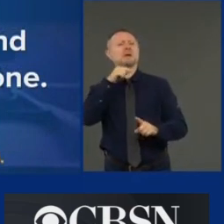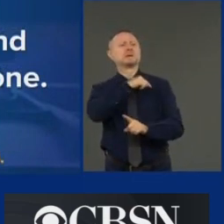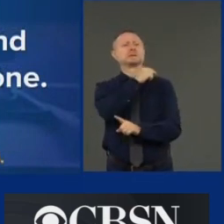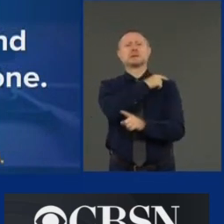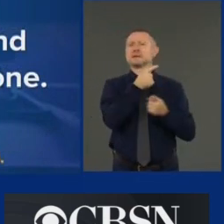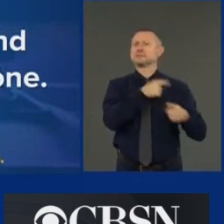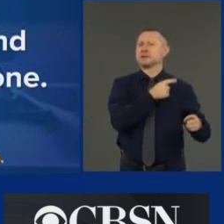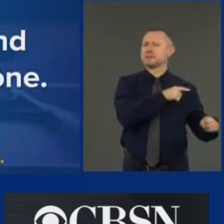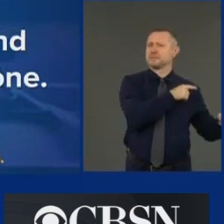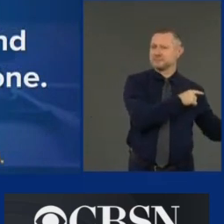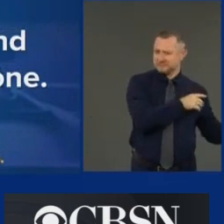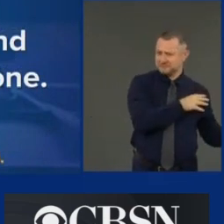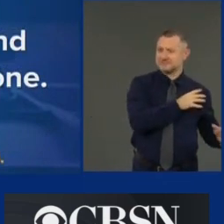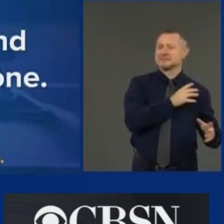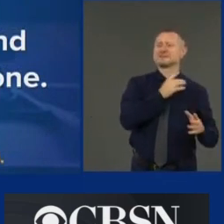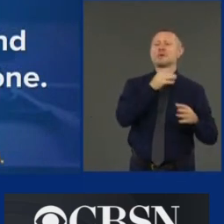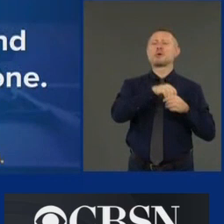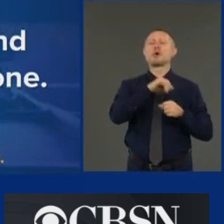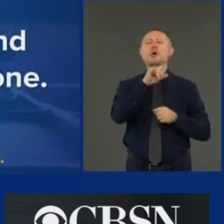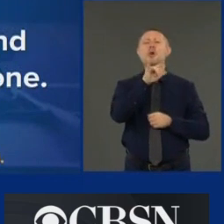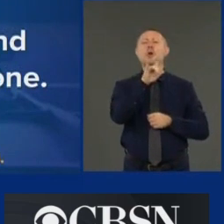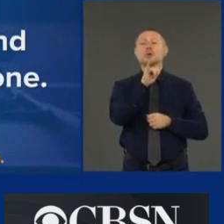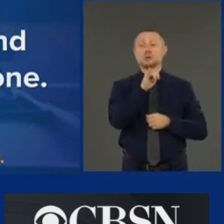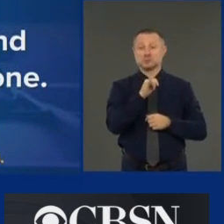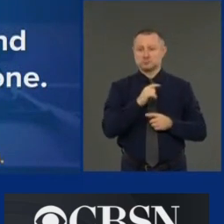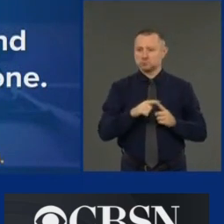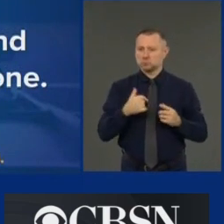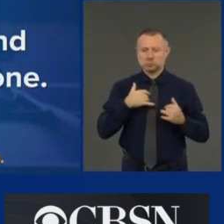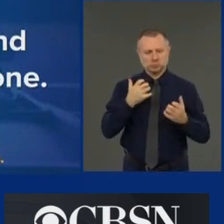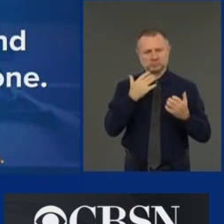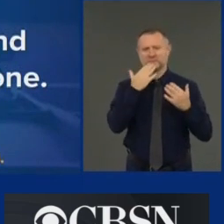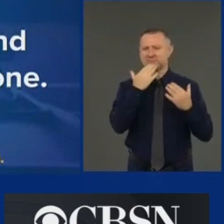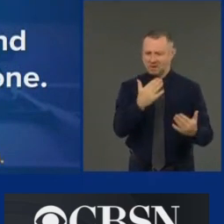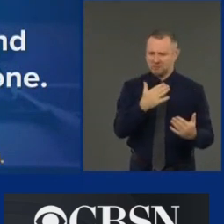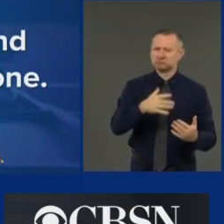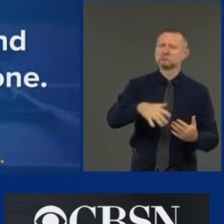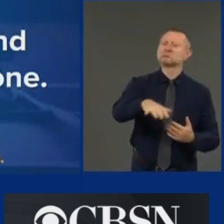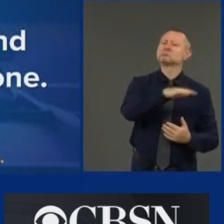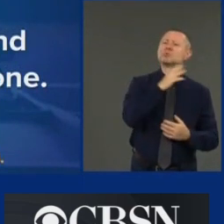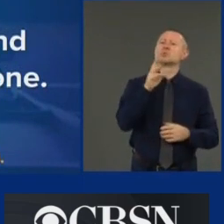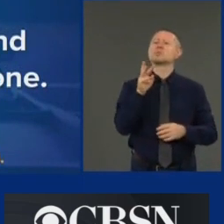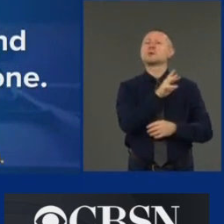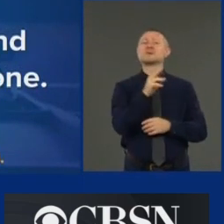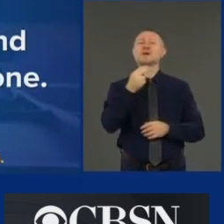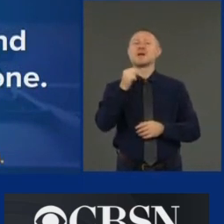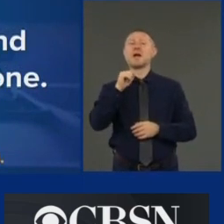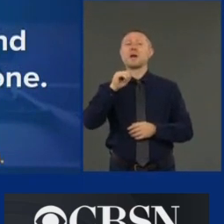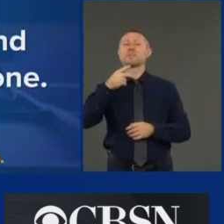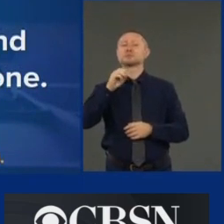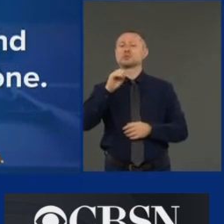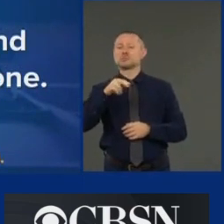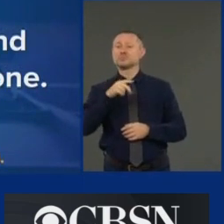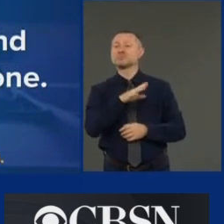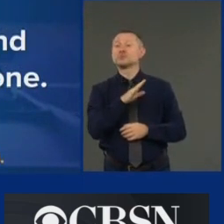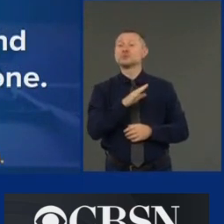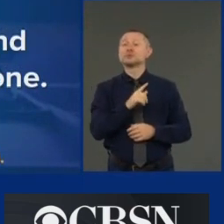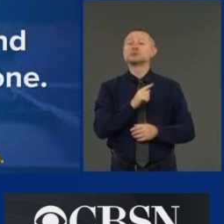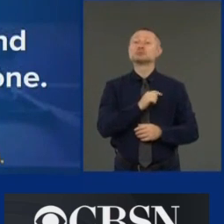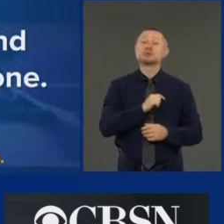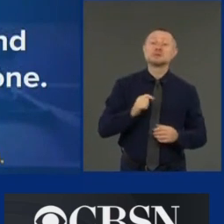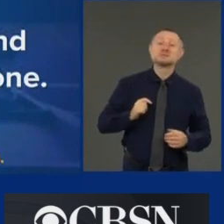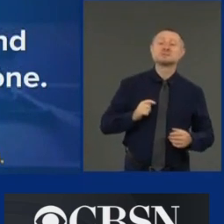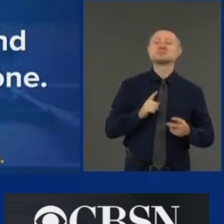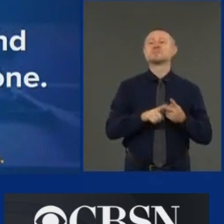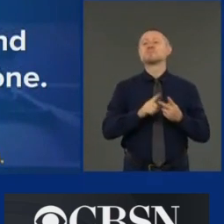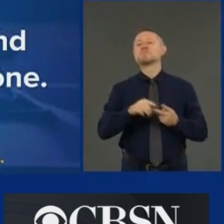and villages on Long Island, but I want to thank the village of West Hampton, the trustees, Mayor Moore,